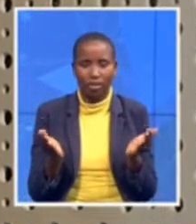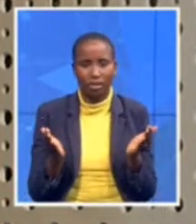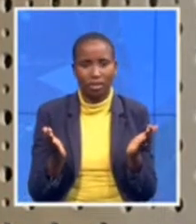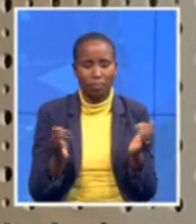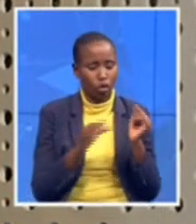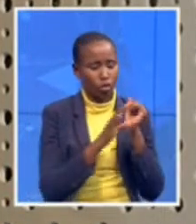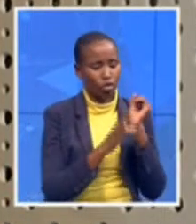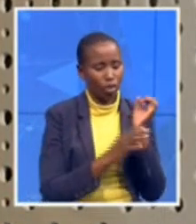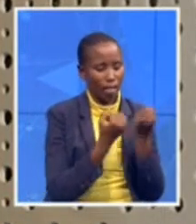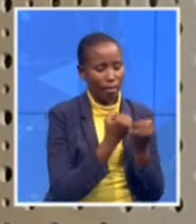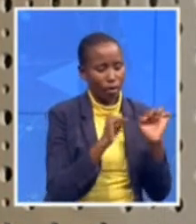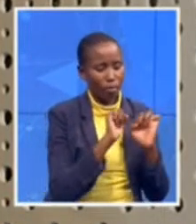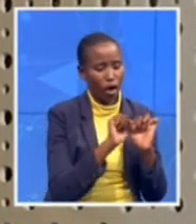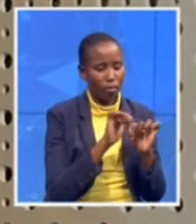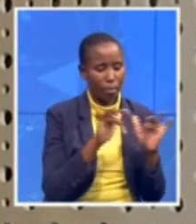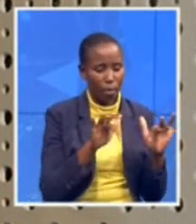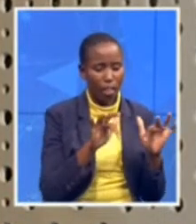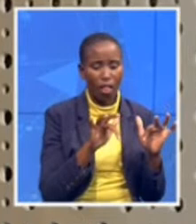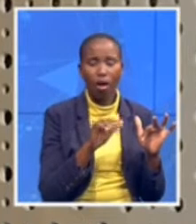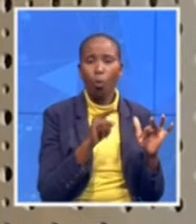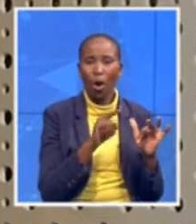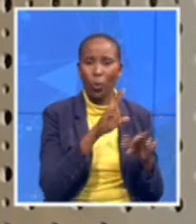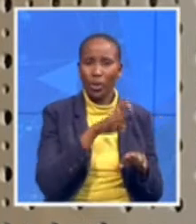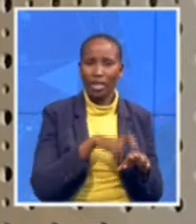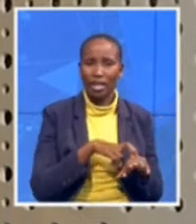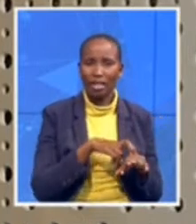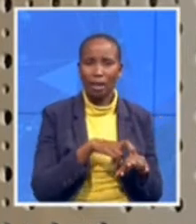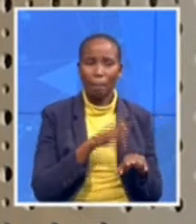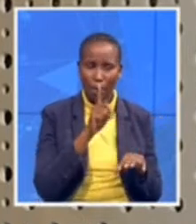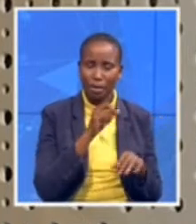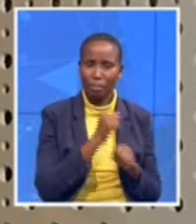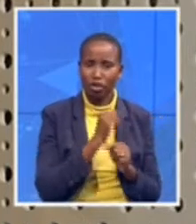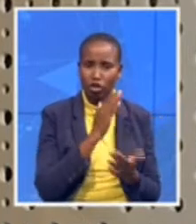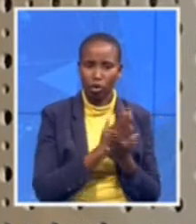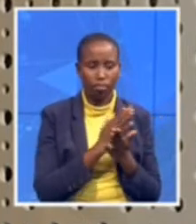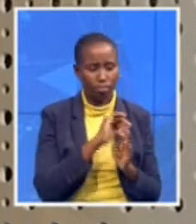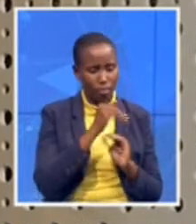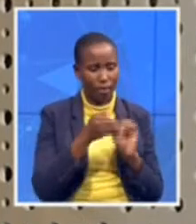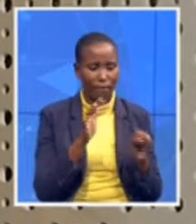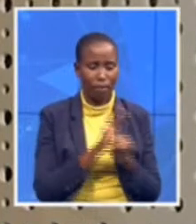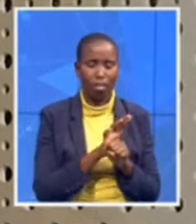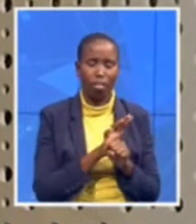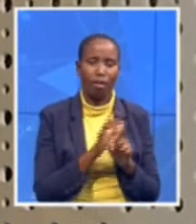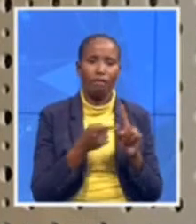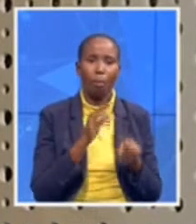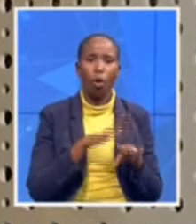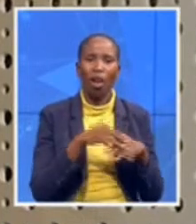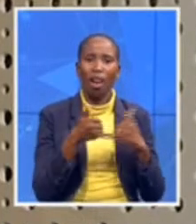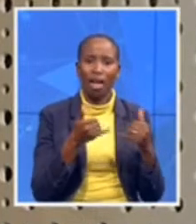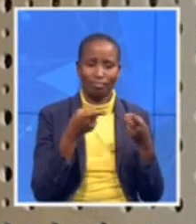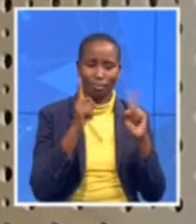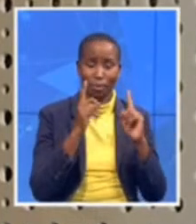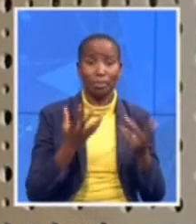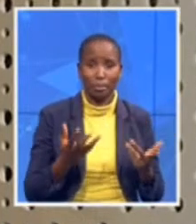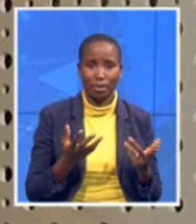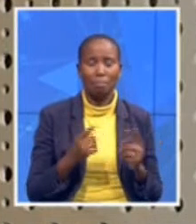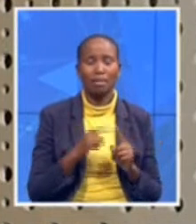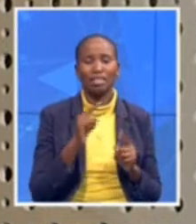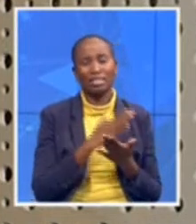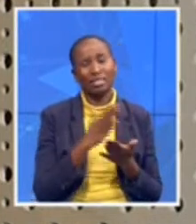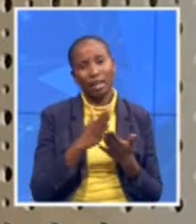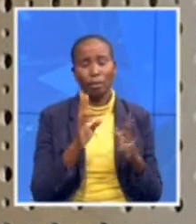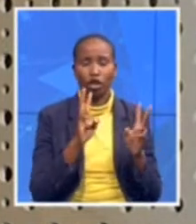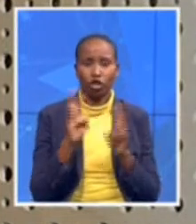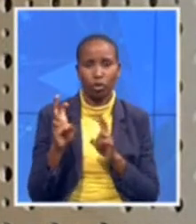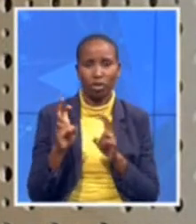to ensure that they are protected against online harm? So those are some of the issues that we'll try to deal with